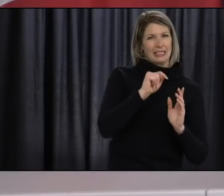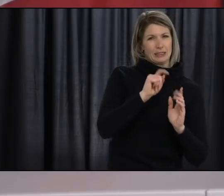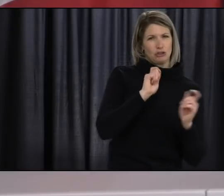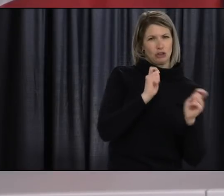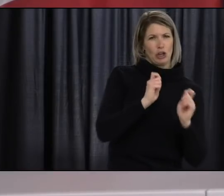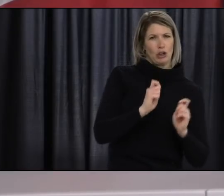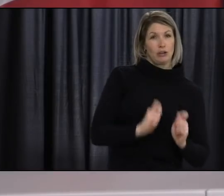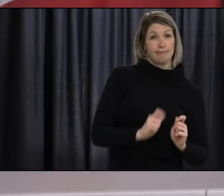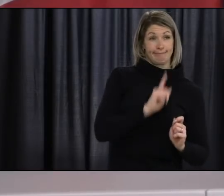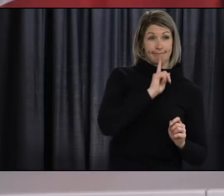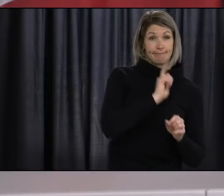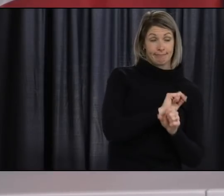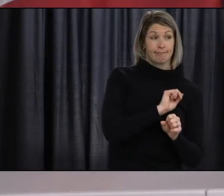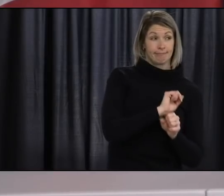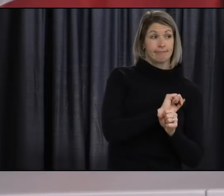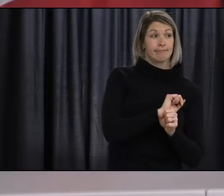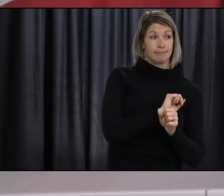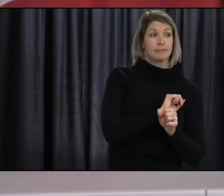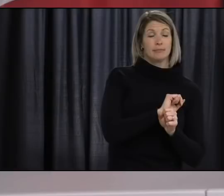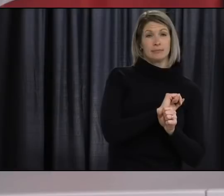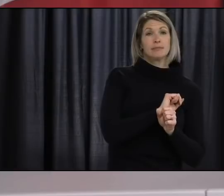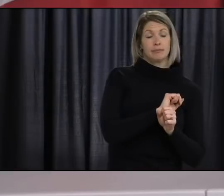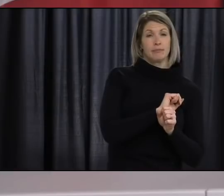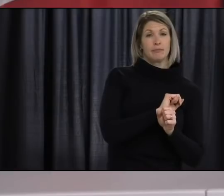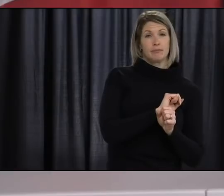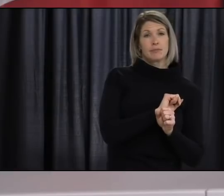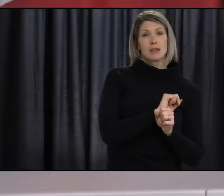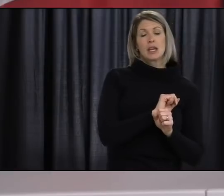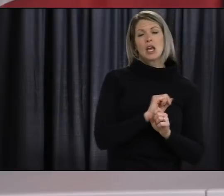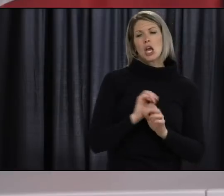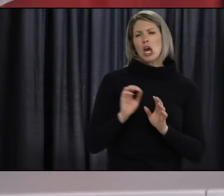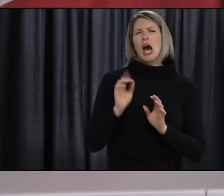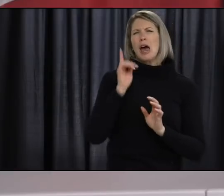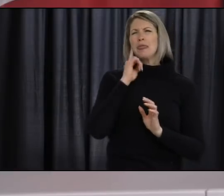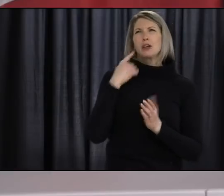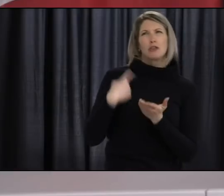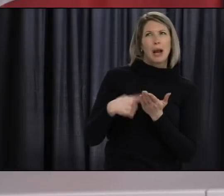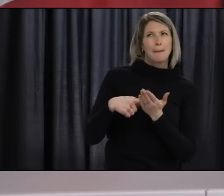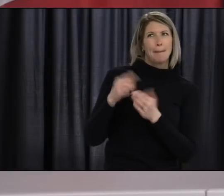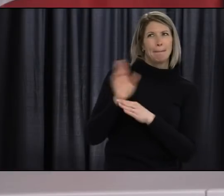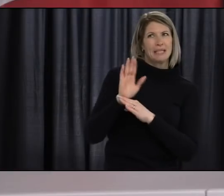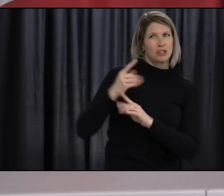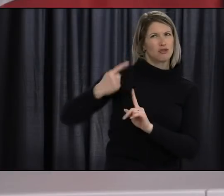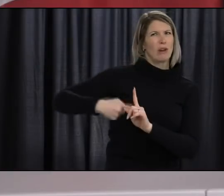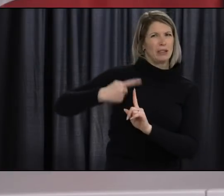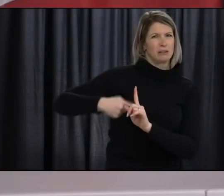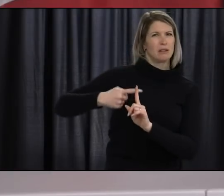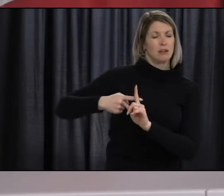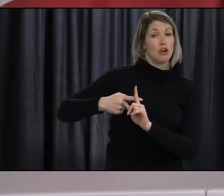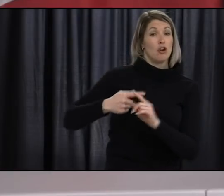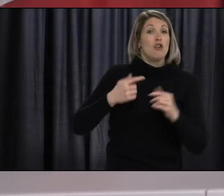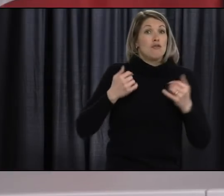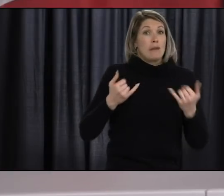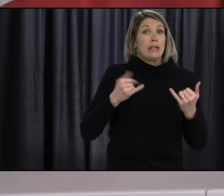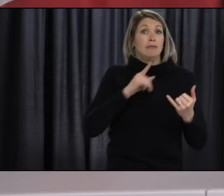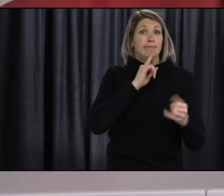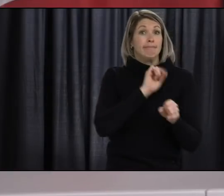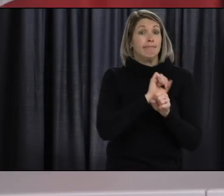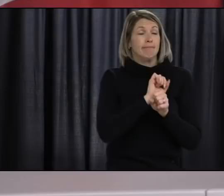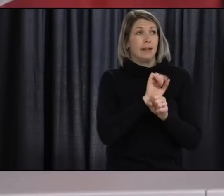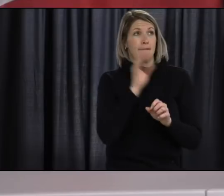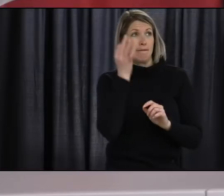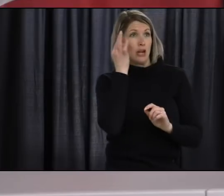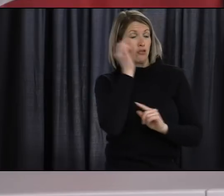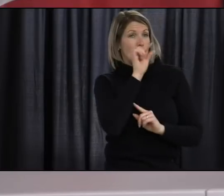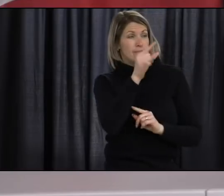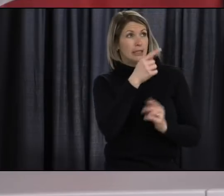be something around some measures around commercial rents, maybe. So we're having discussions now with the federal government